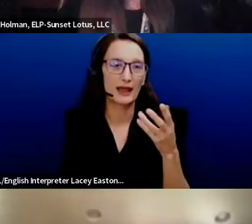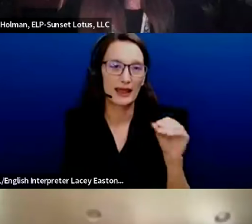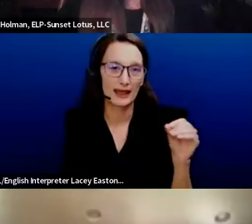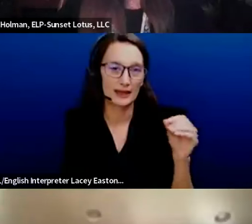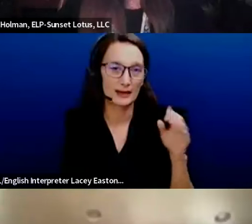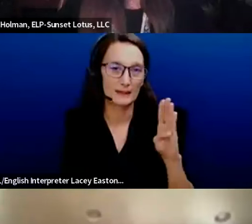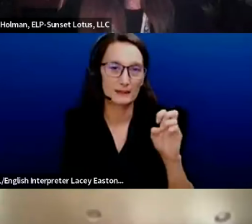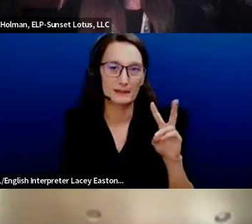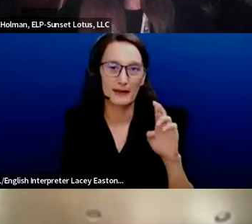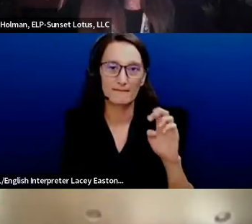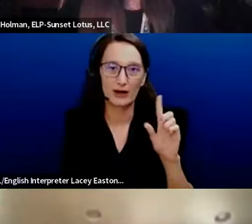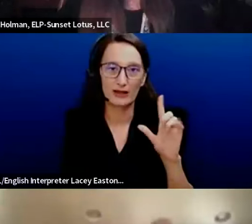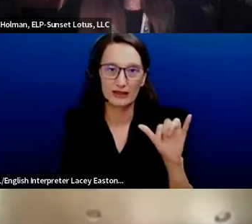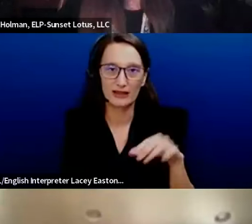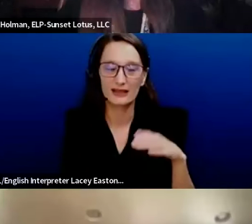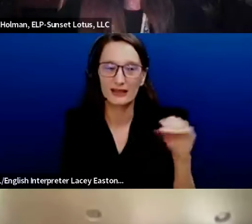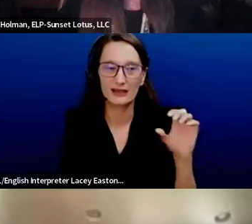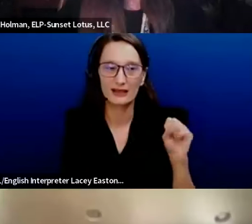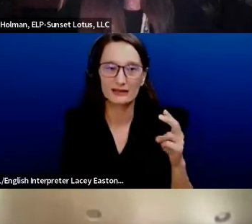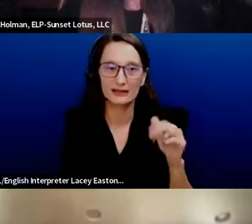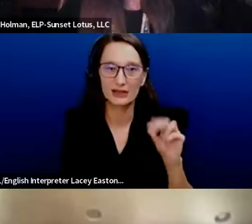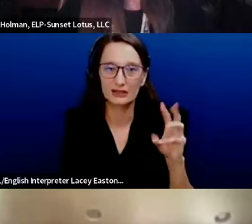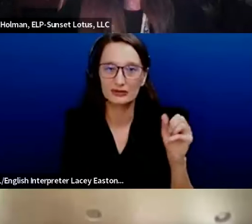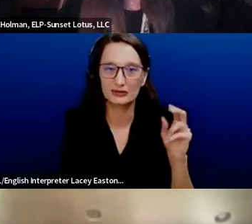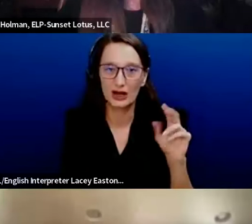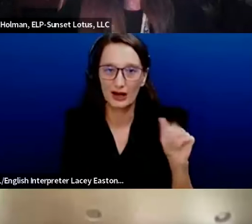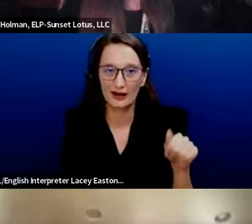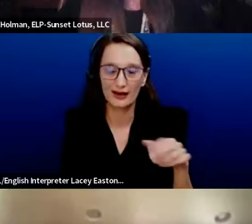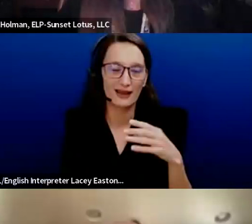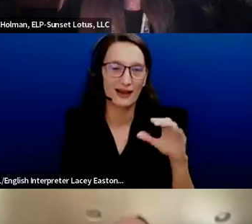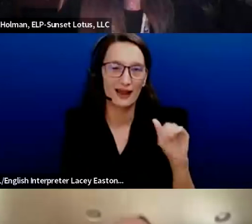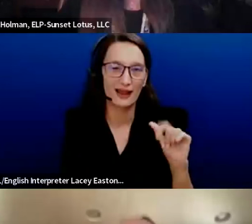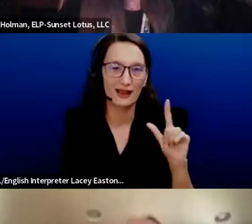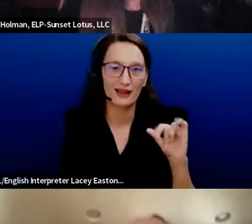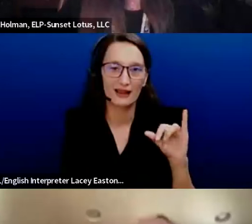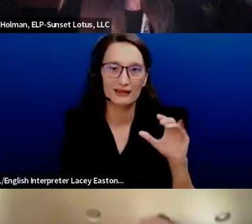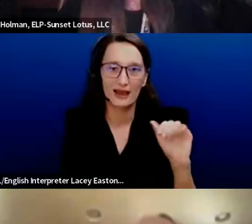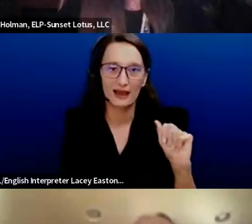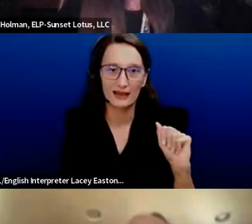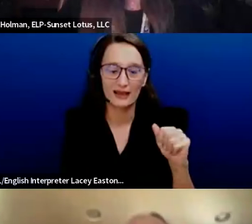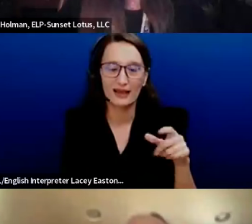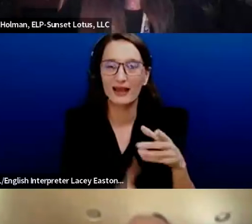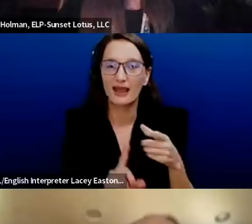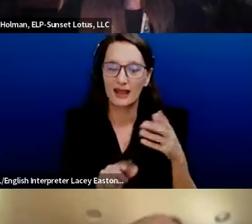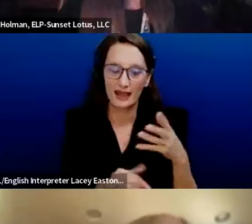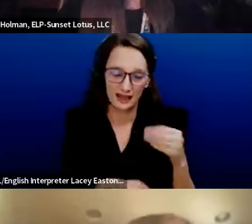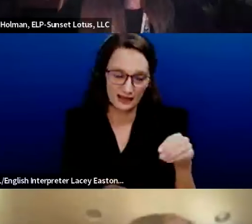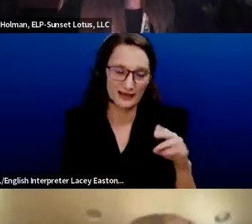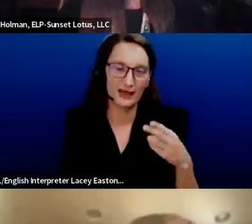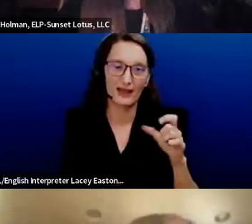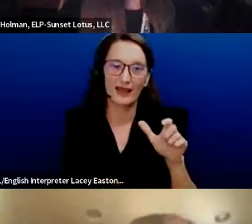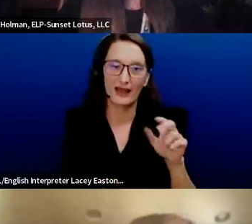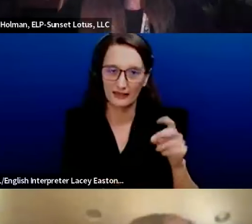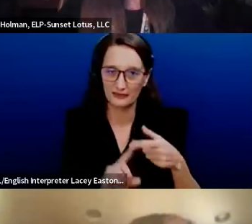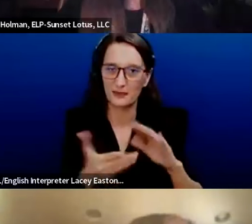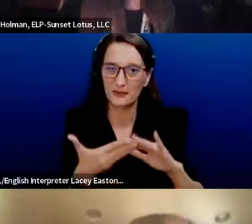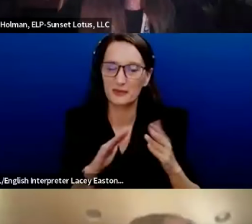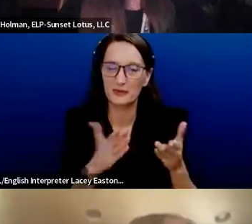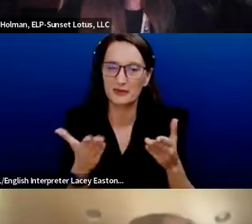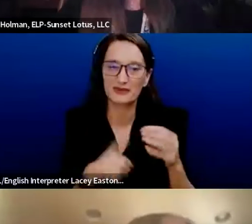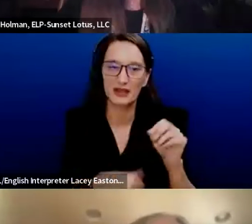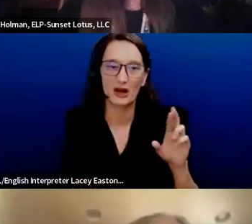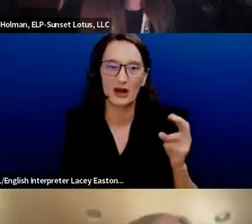Beverly and Shauna and Alicia from Community Services and Helen getting on as well, and Rhonda